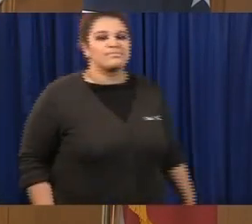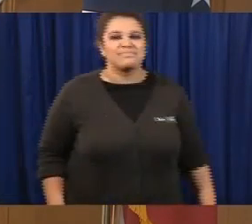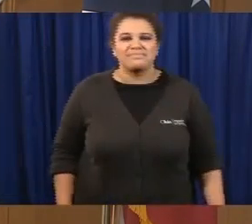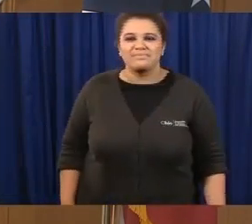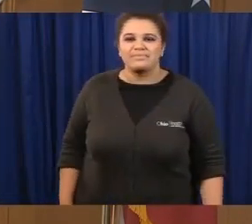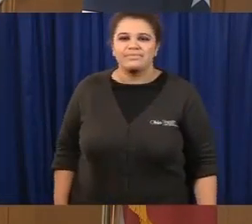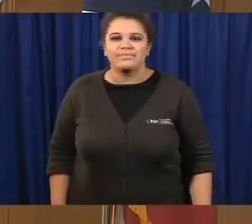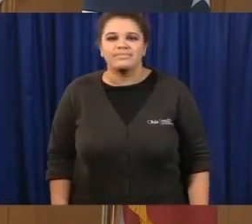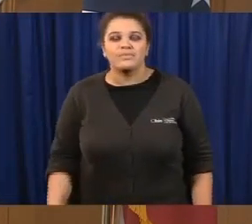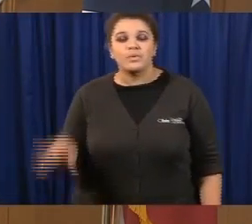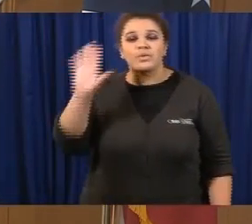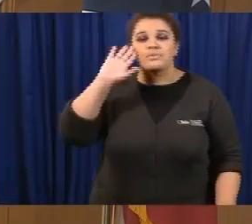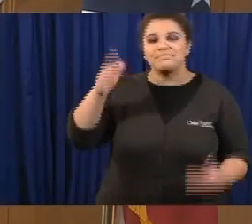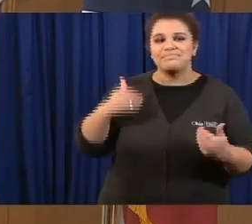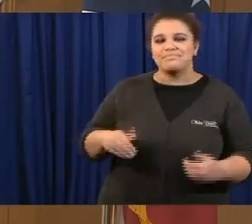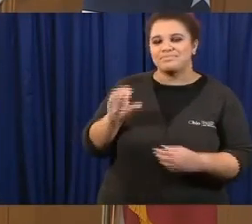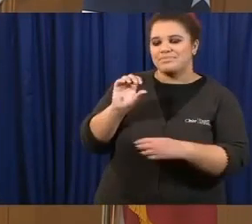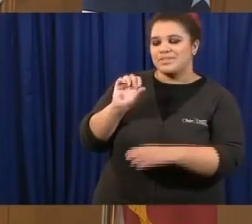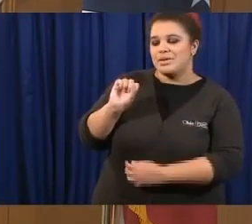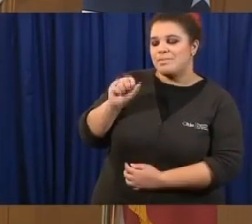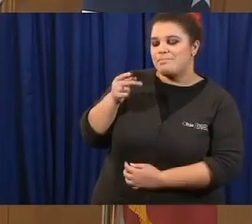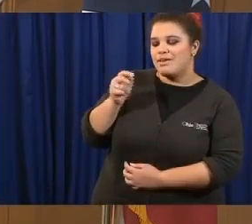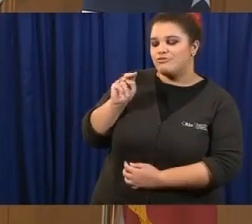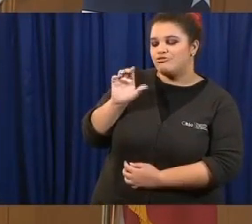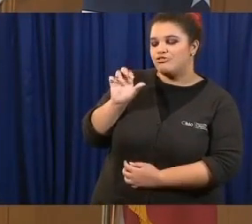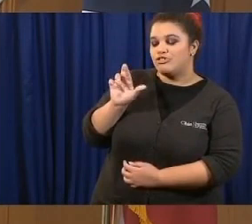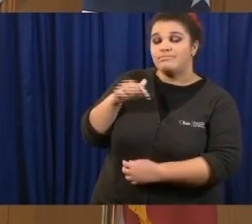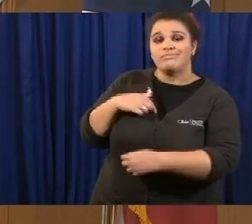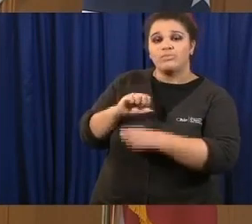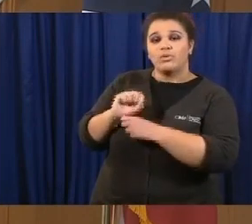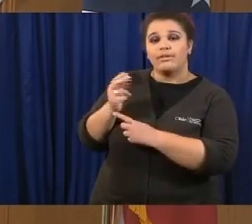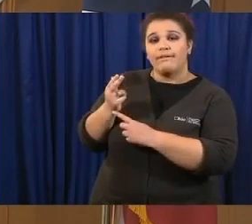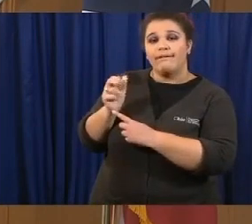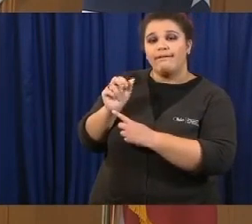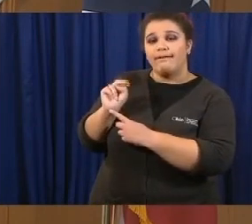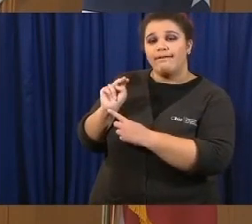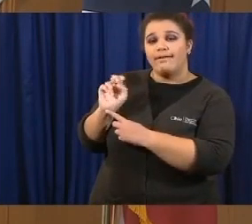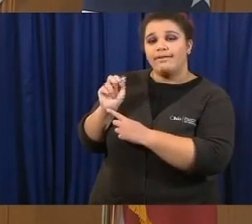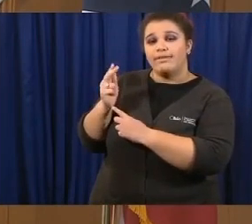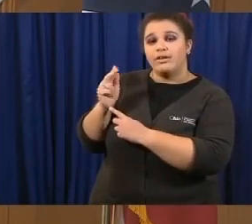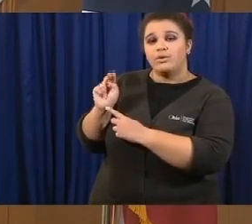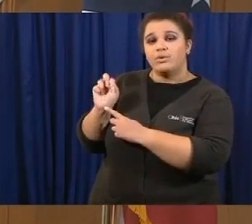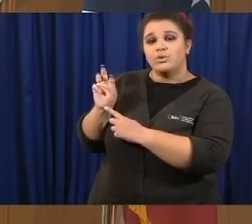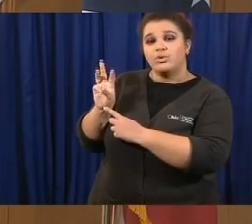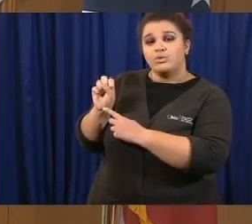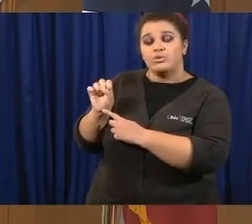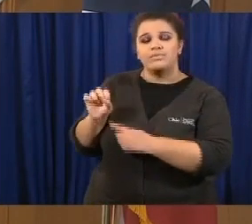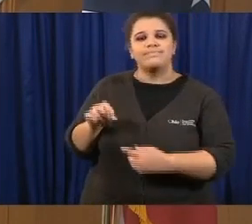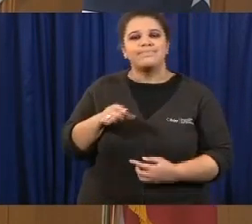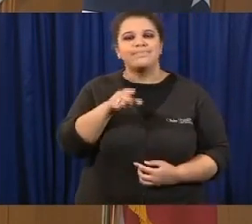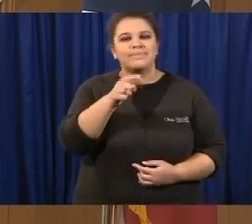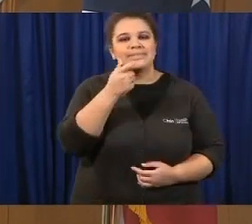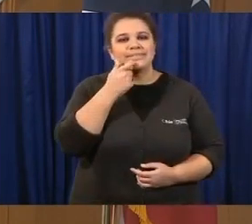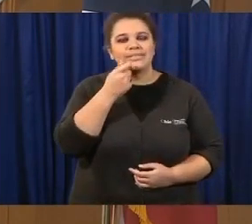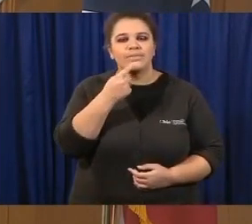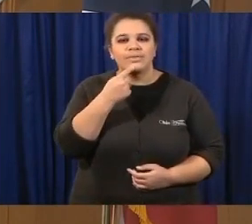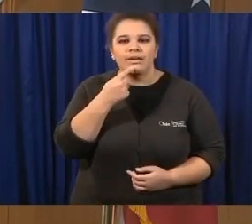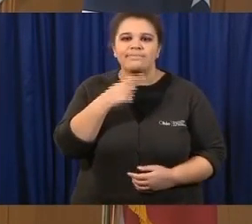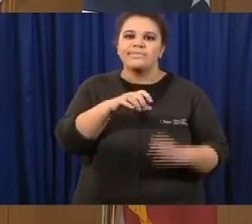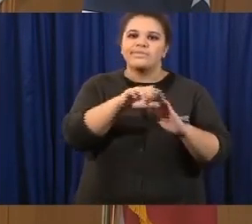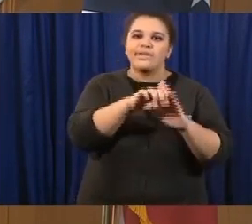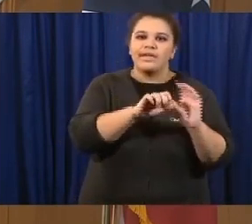Spencer Hickey with Hannah News Service. Could you talk about, you said state agencies should prepare for budget